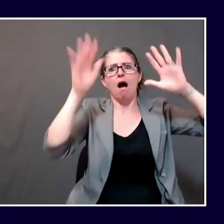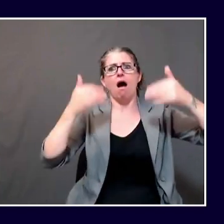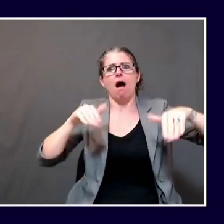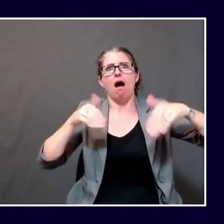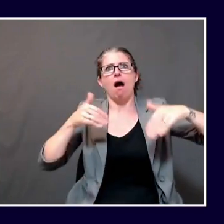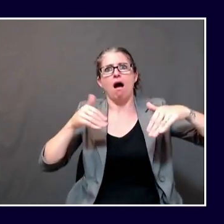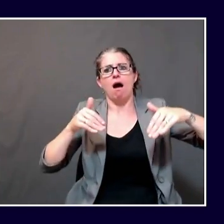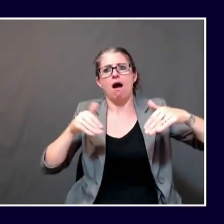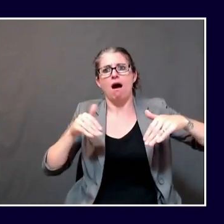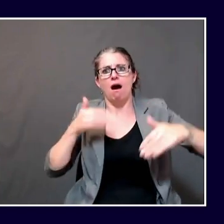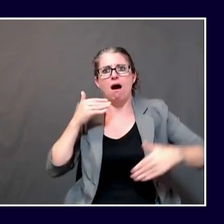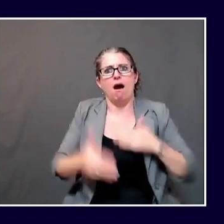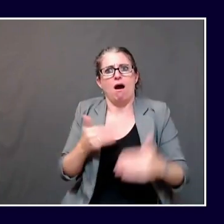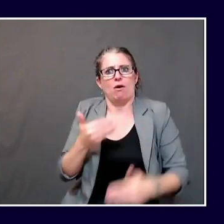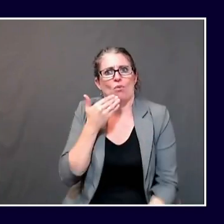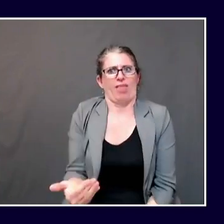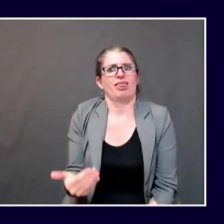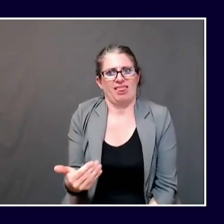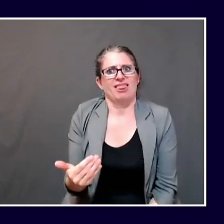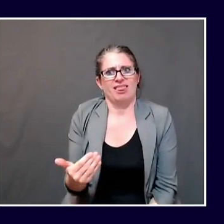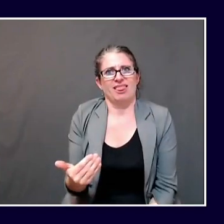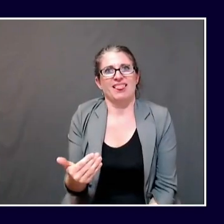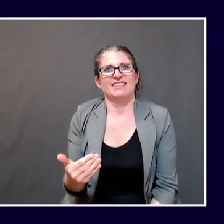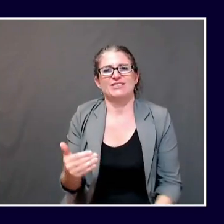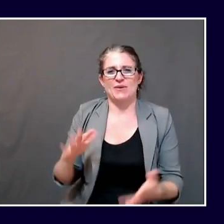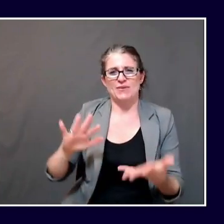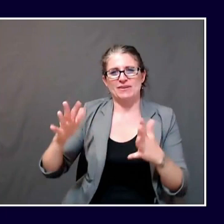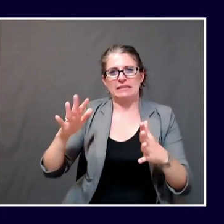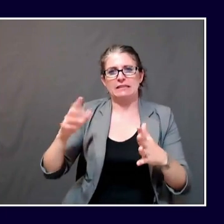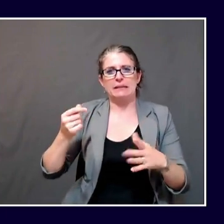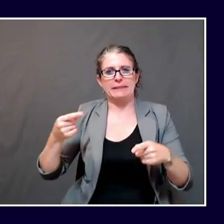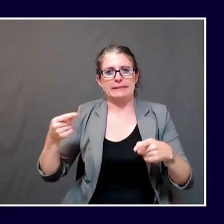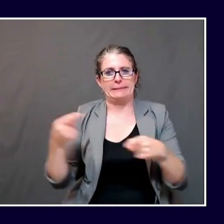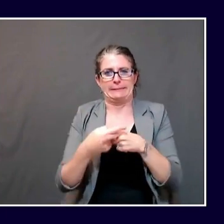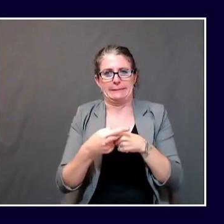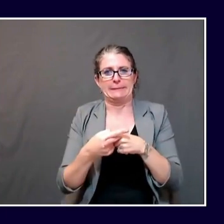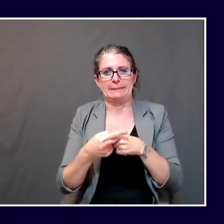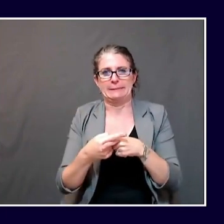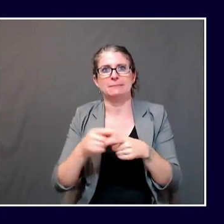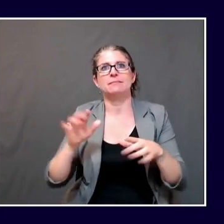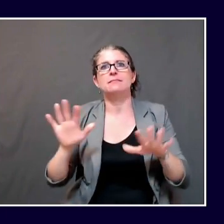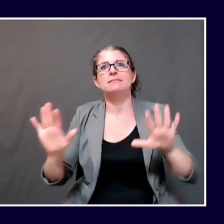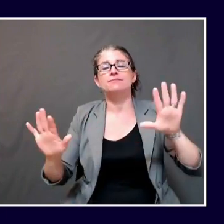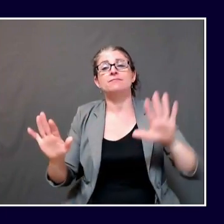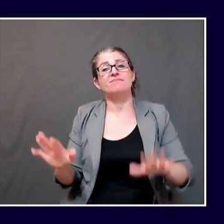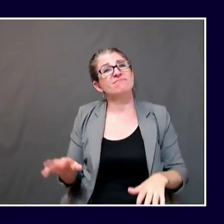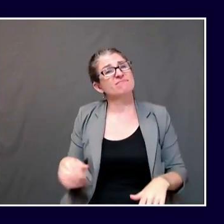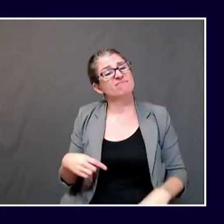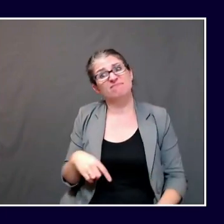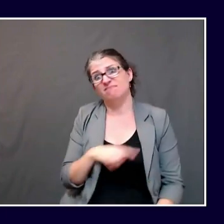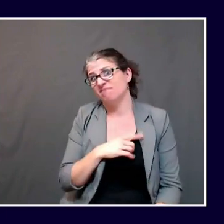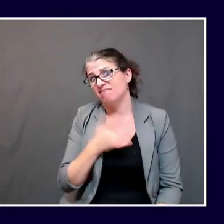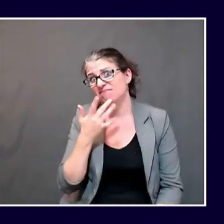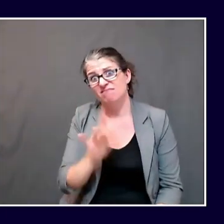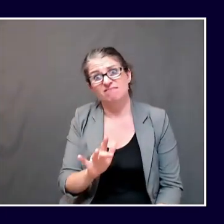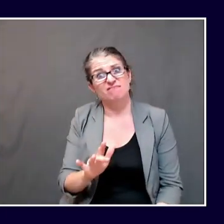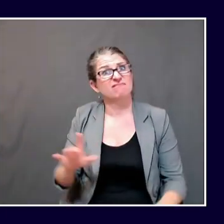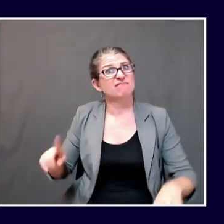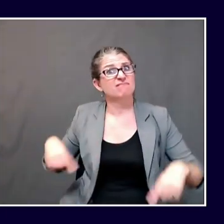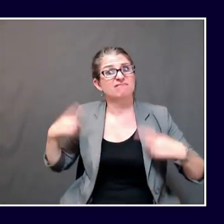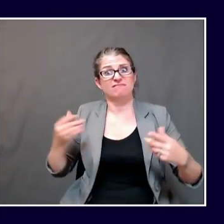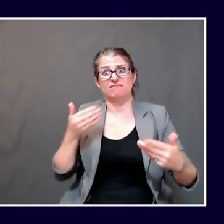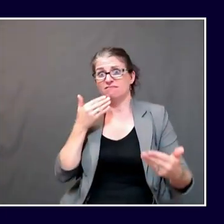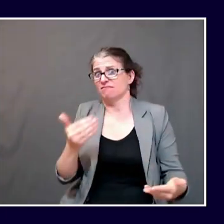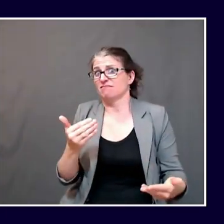haven't derailed that. But that is the risk. Well, the way to reconcile many of these, Patty, is to look not just at positivity rate in